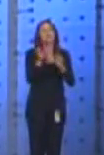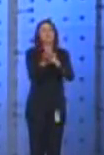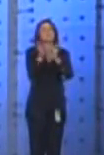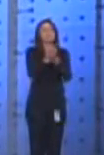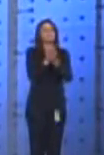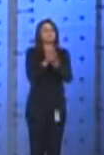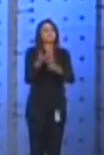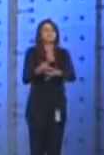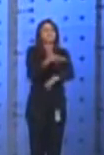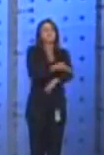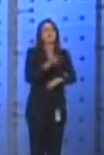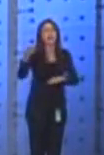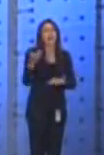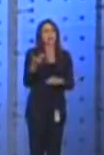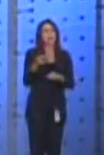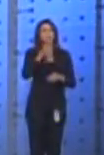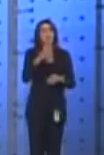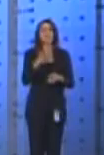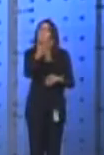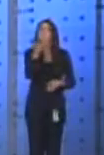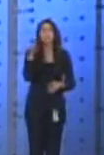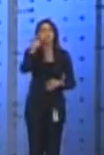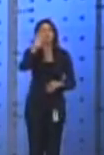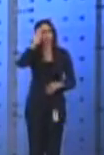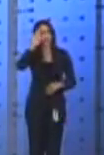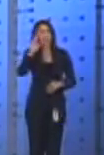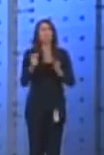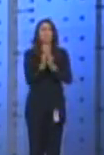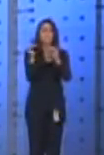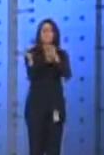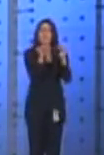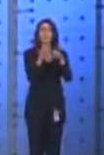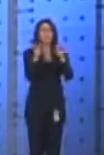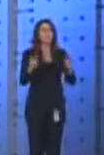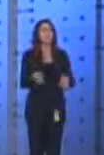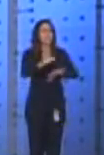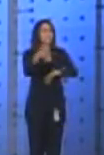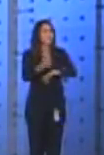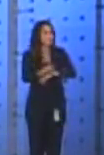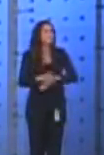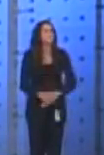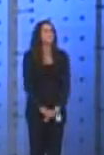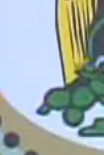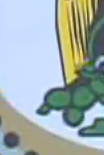our hiring practices to ensure that we have the very best firefighters and the fairest system in place.